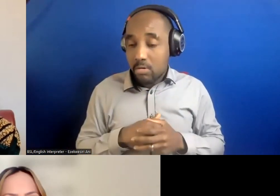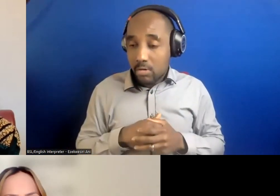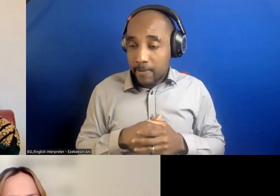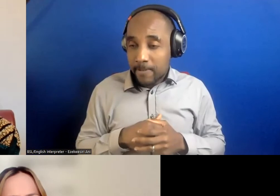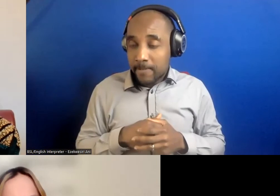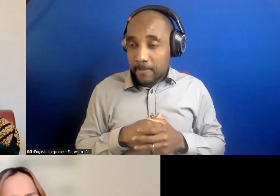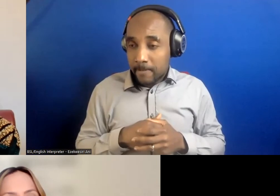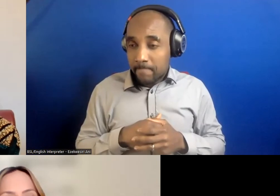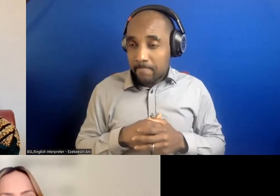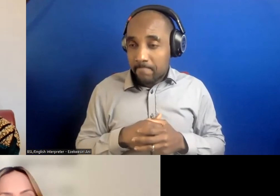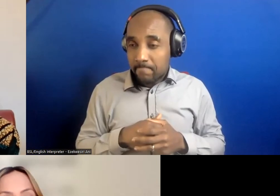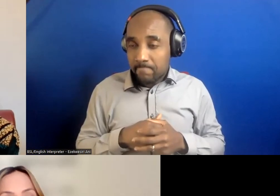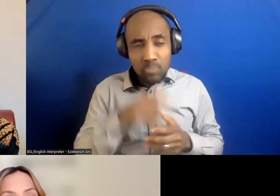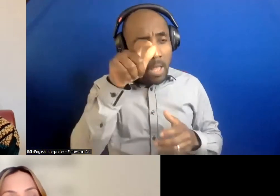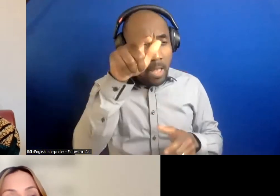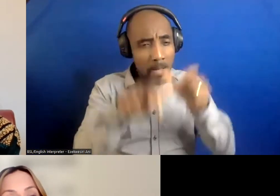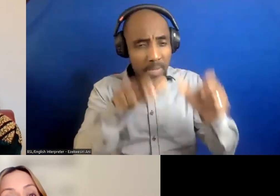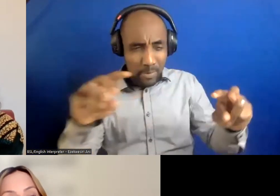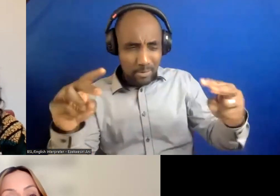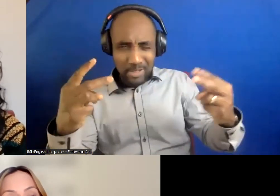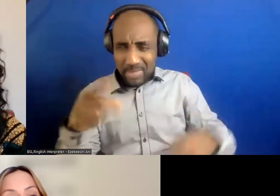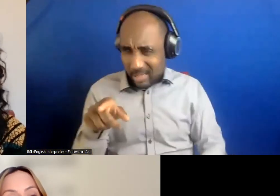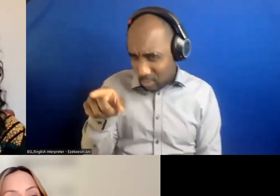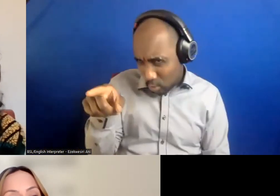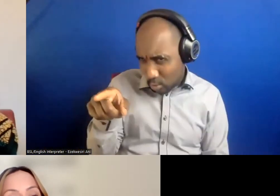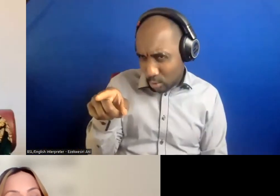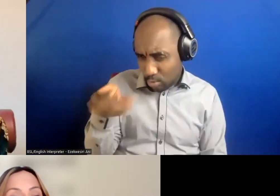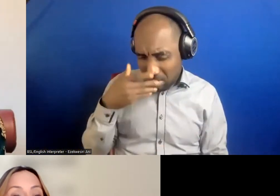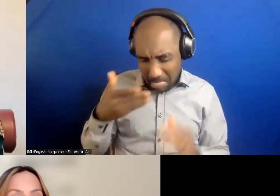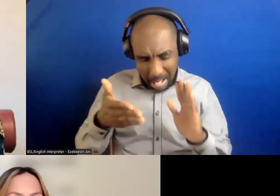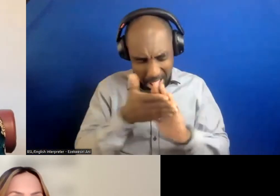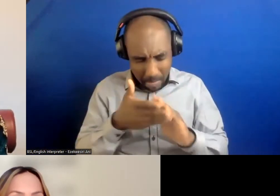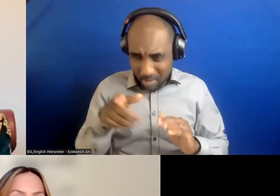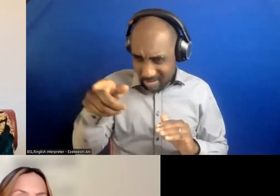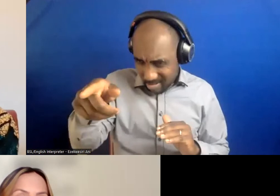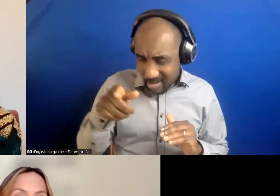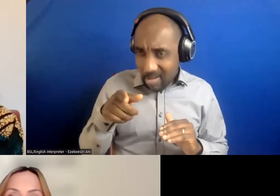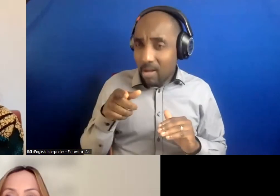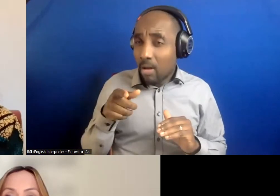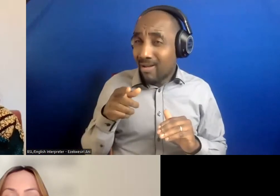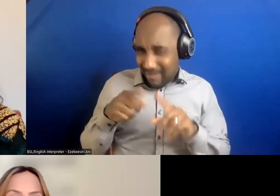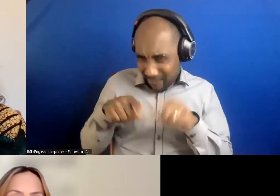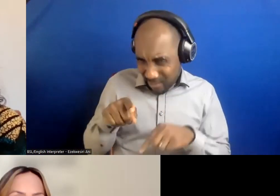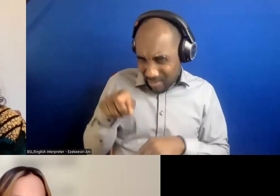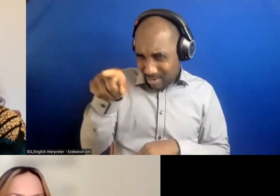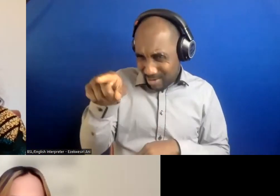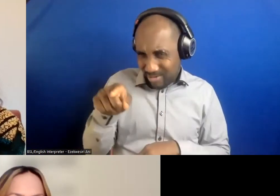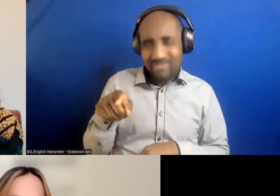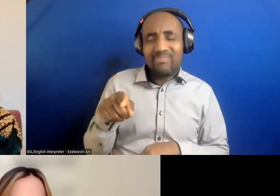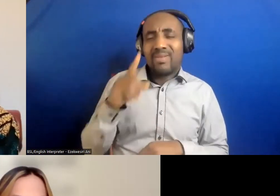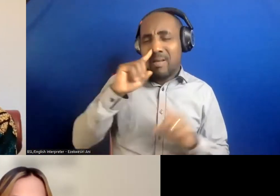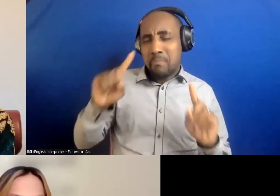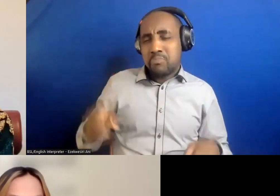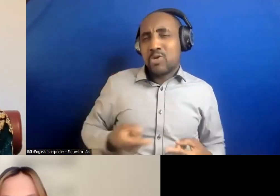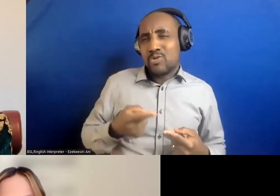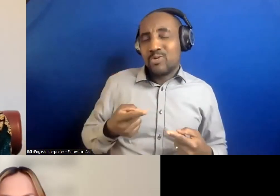being seen as a football person. So when you're coming from a completely different sector and then, using transferable